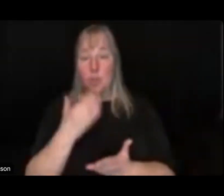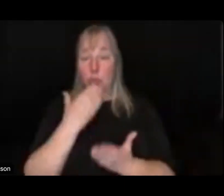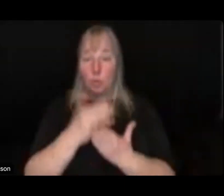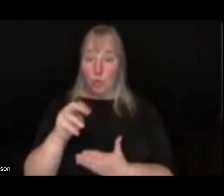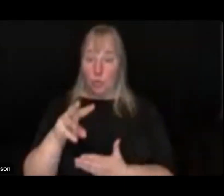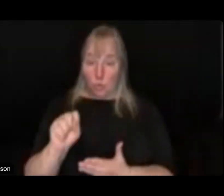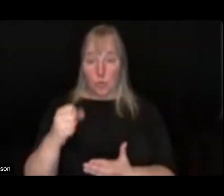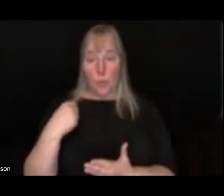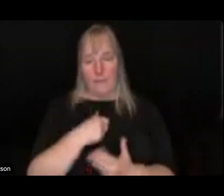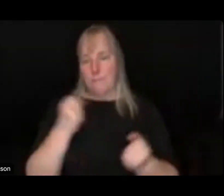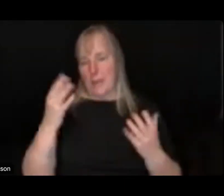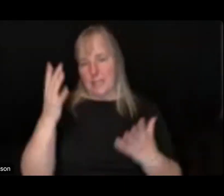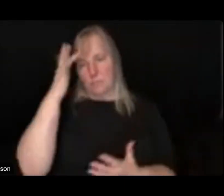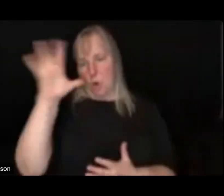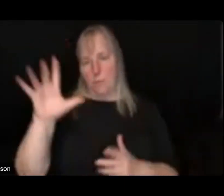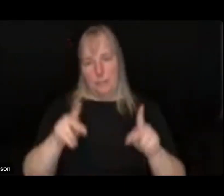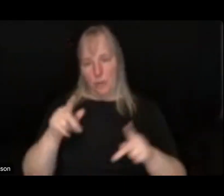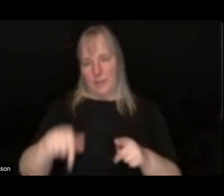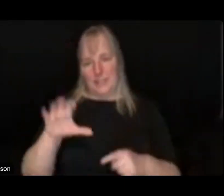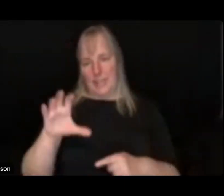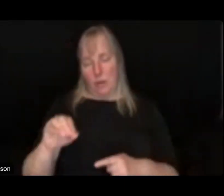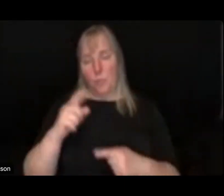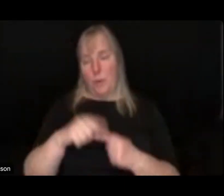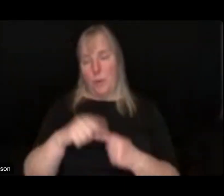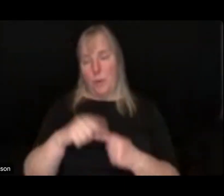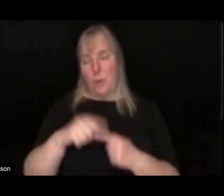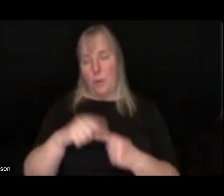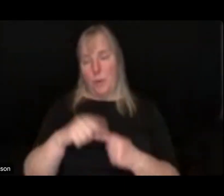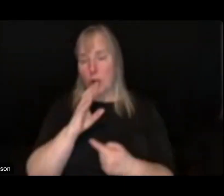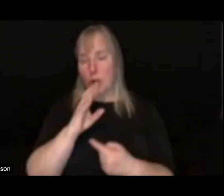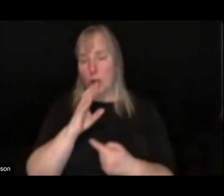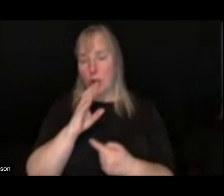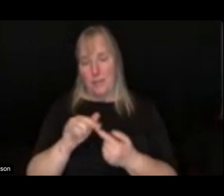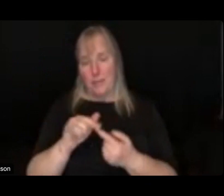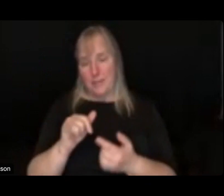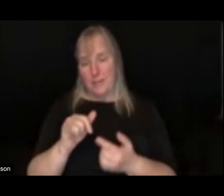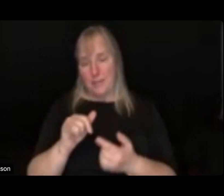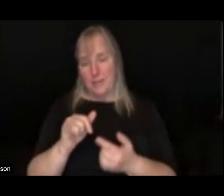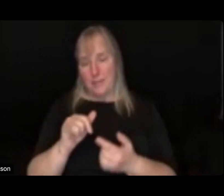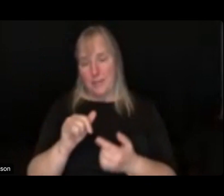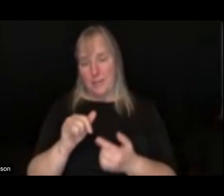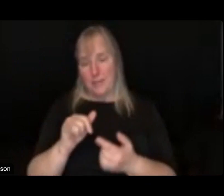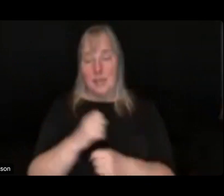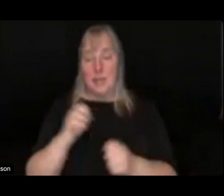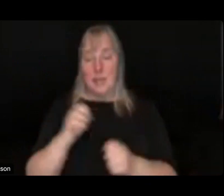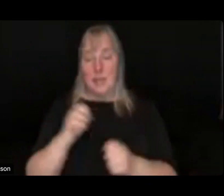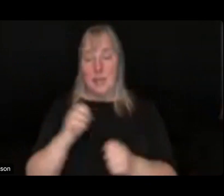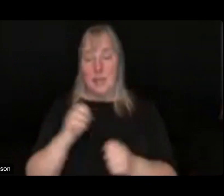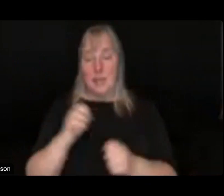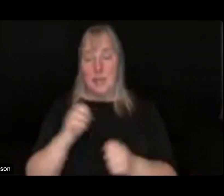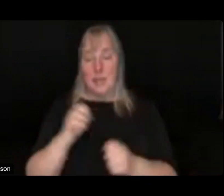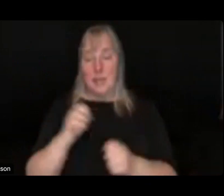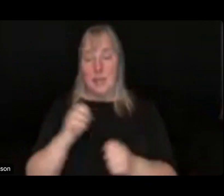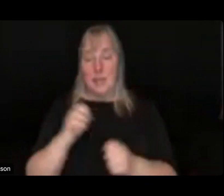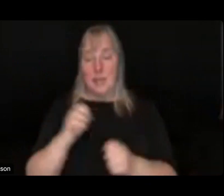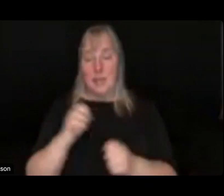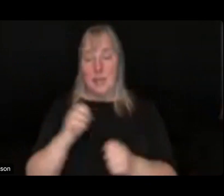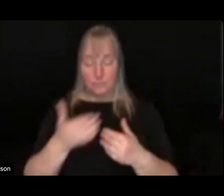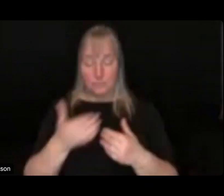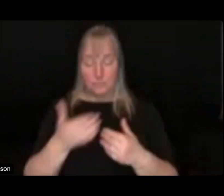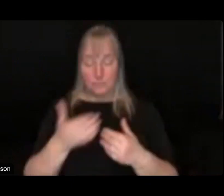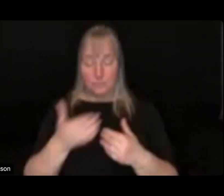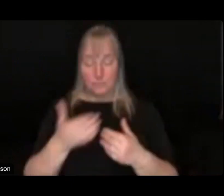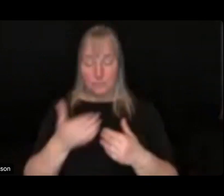county. I mean, we didn't talk about those stats, I don't think, but the educated workforce and all that, and AI is going to be a major part of that. So I think it is going to have a